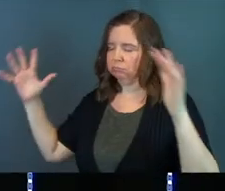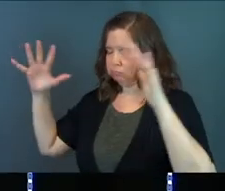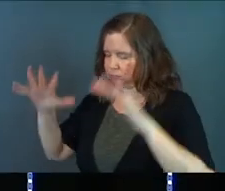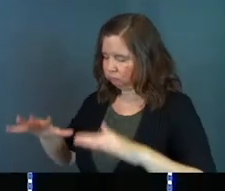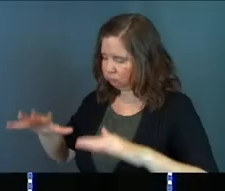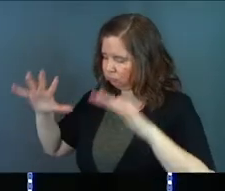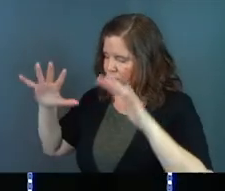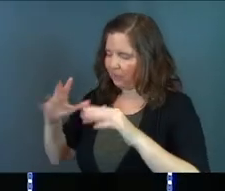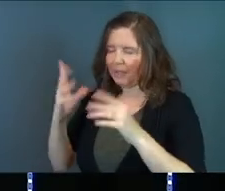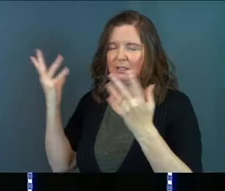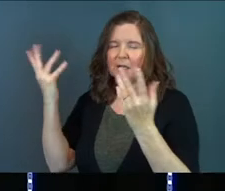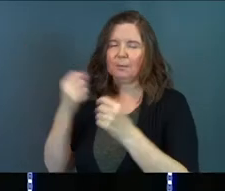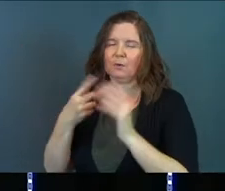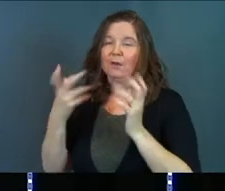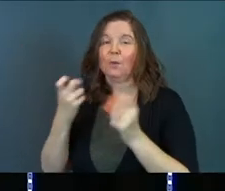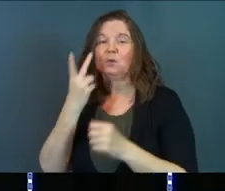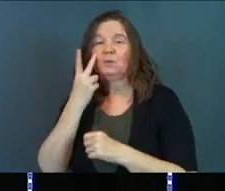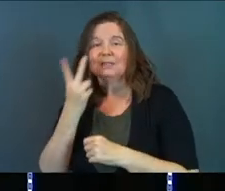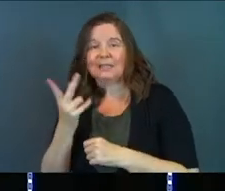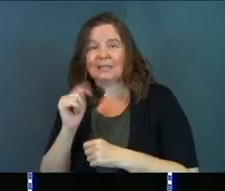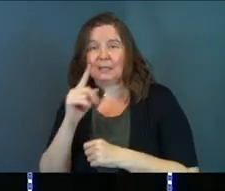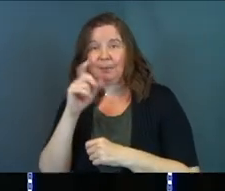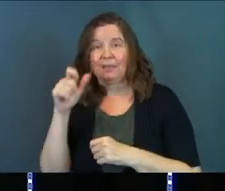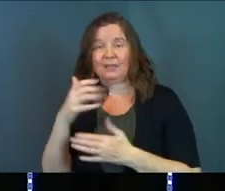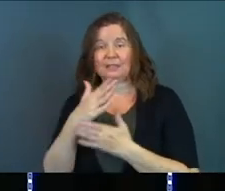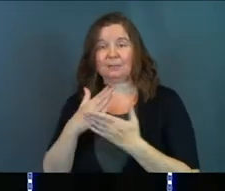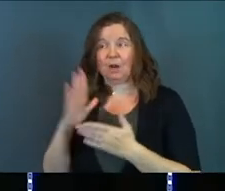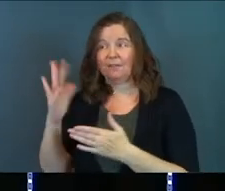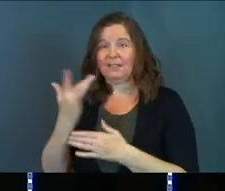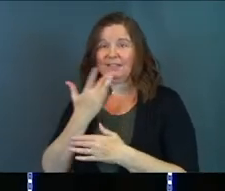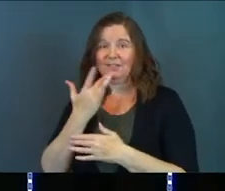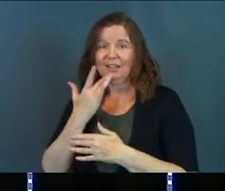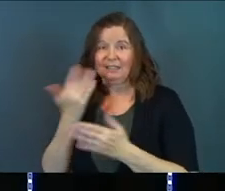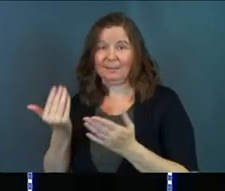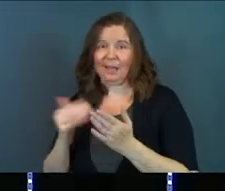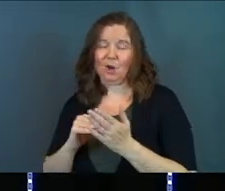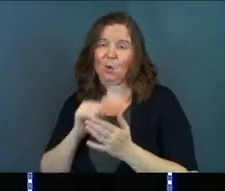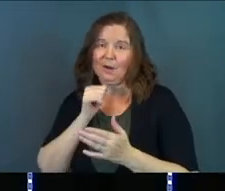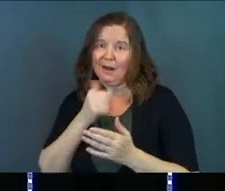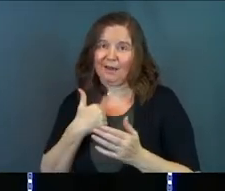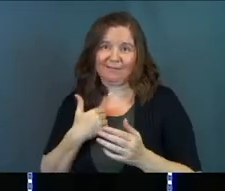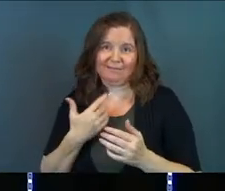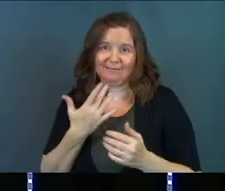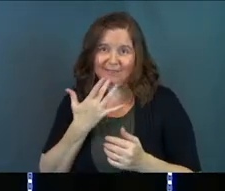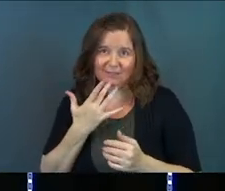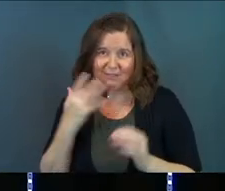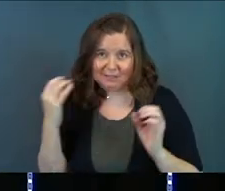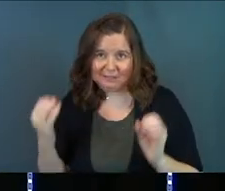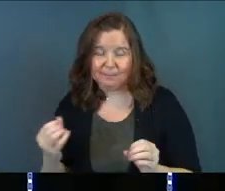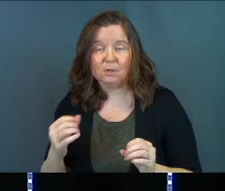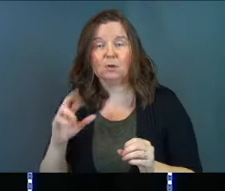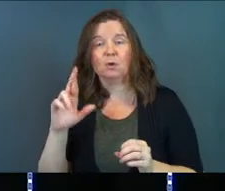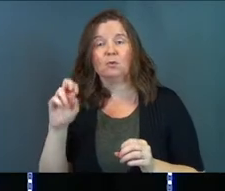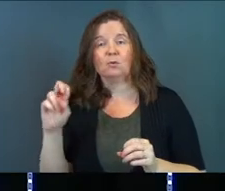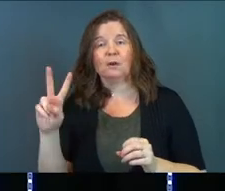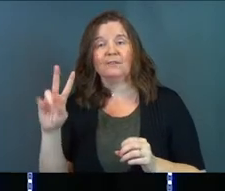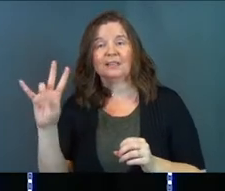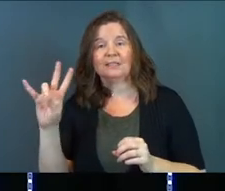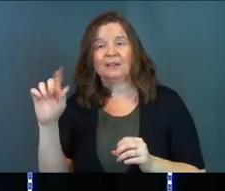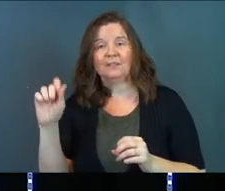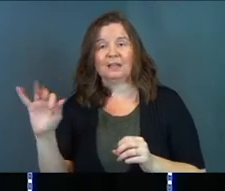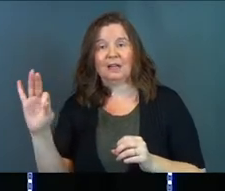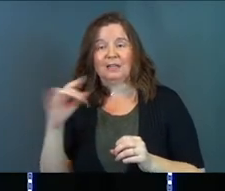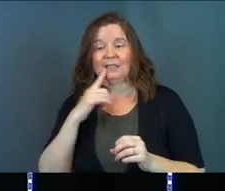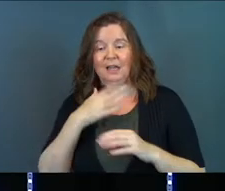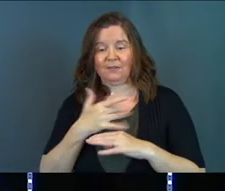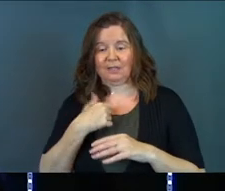pretty beautiful sight. And I want you to see it because this is part of his favoritism again, or lack of favoritism again. Revelation 7, verse 9